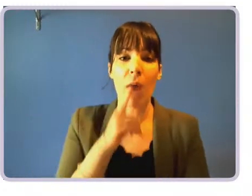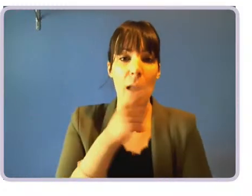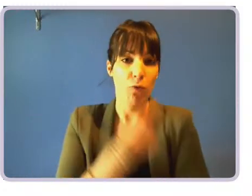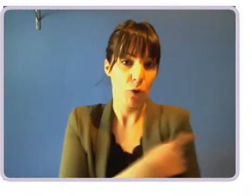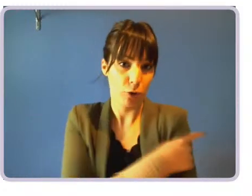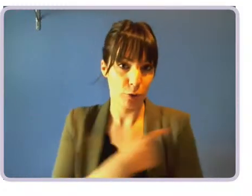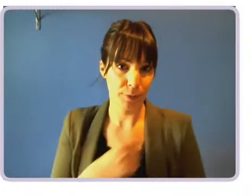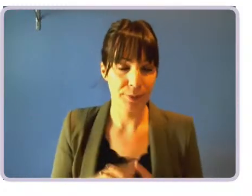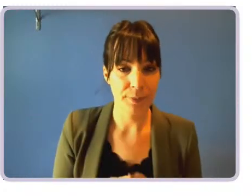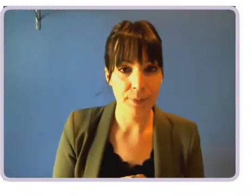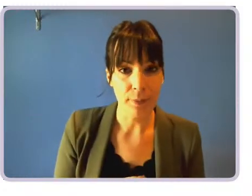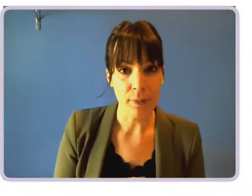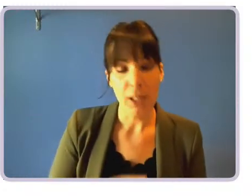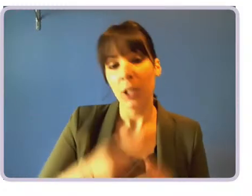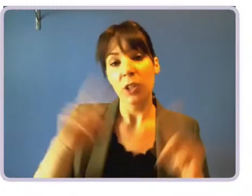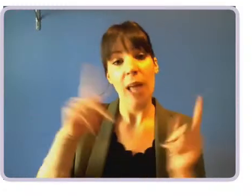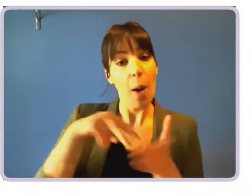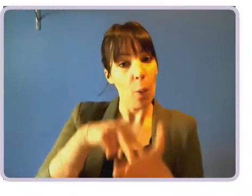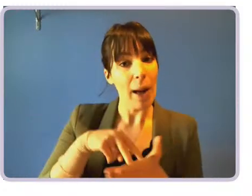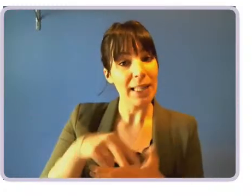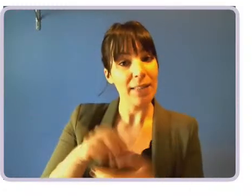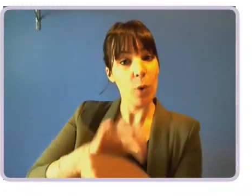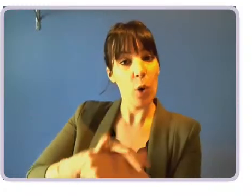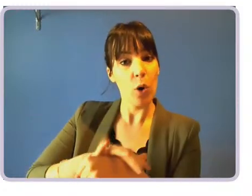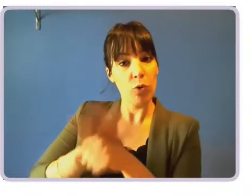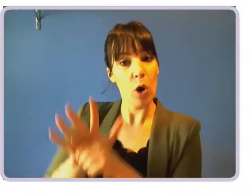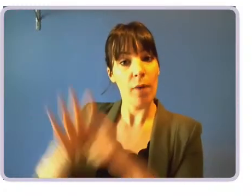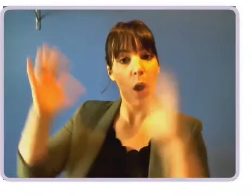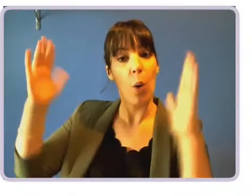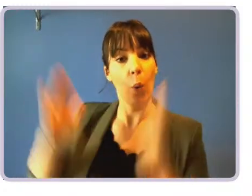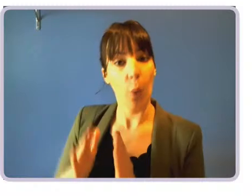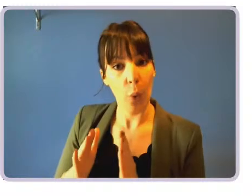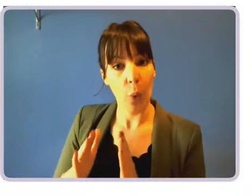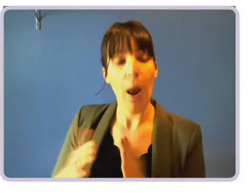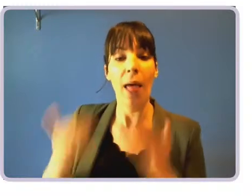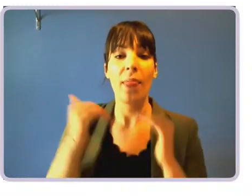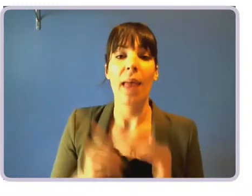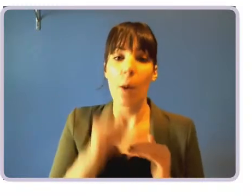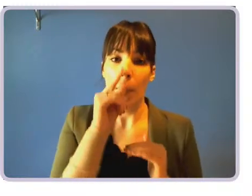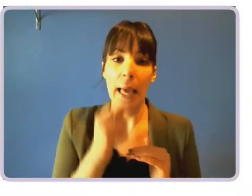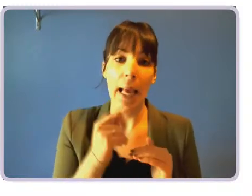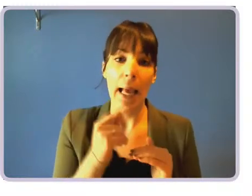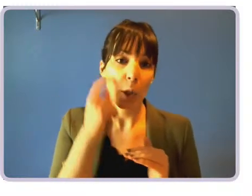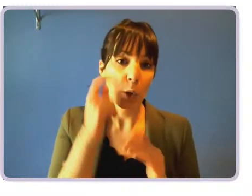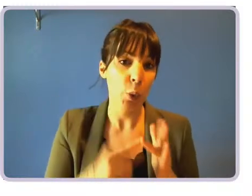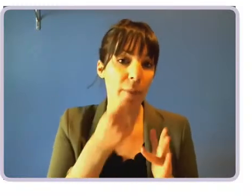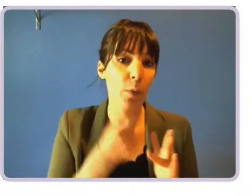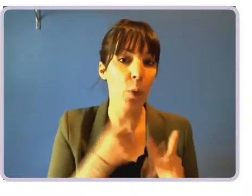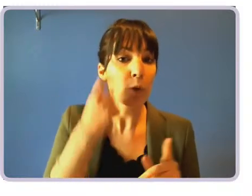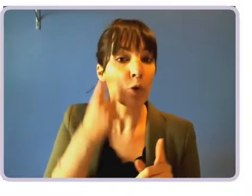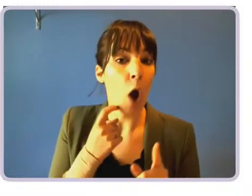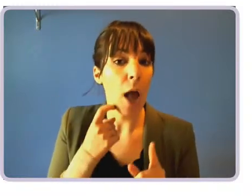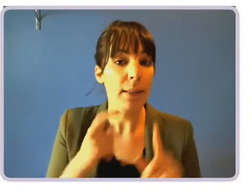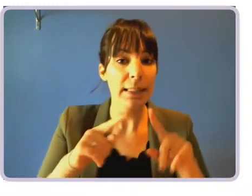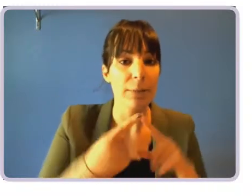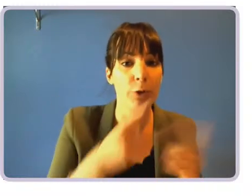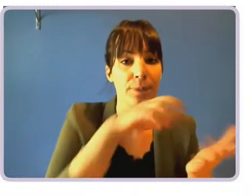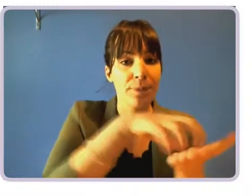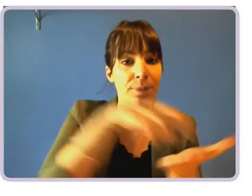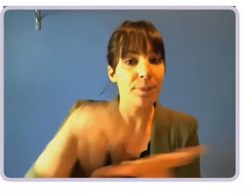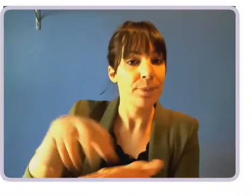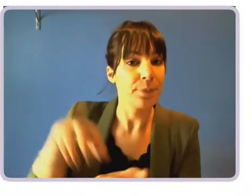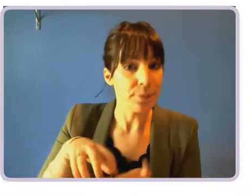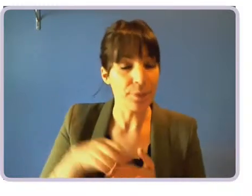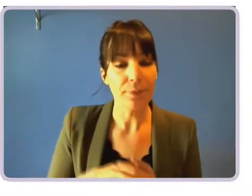we can begin the trials of this approach in a few municipalities. The aim is to trial, monitor and evaluate this approach this